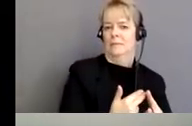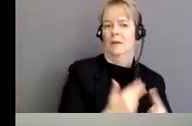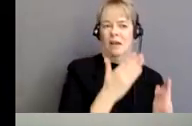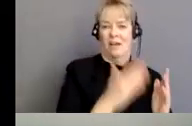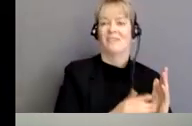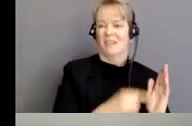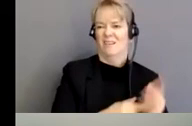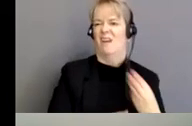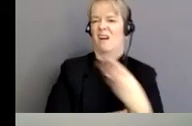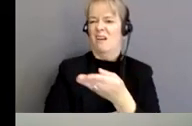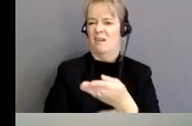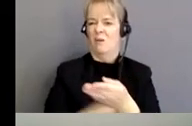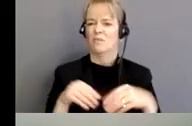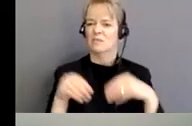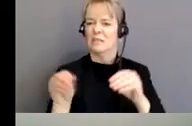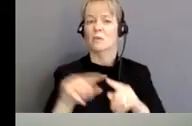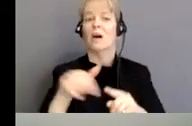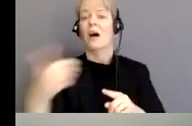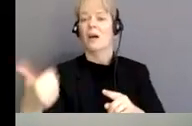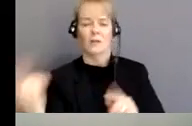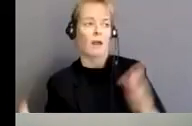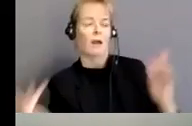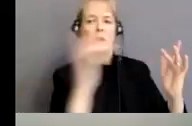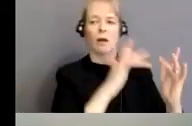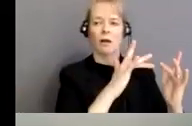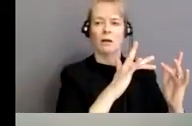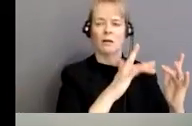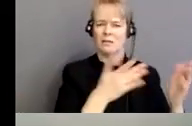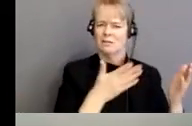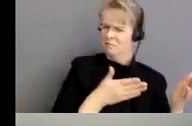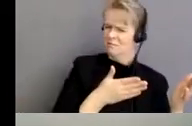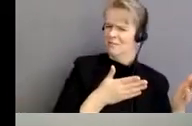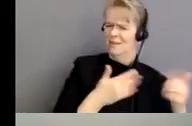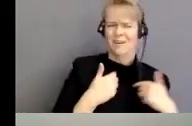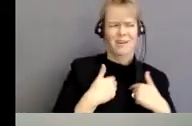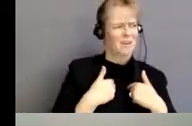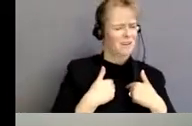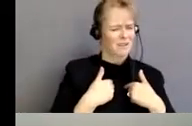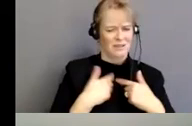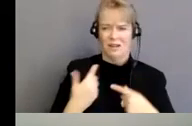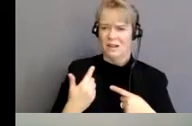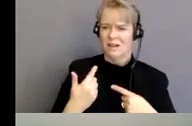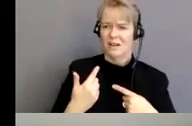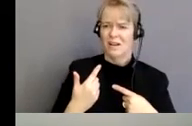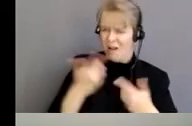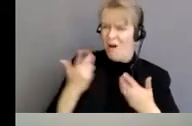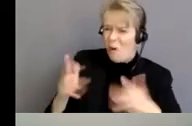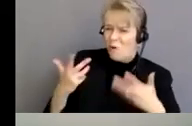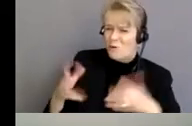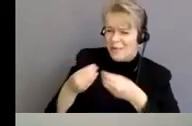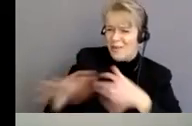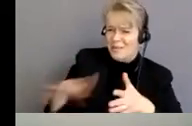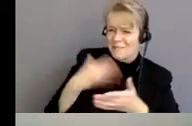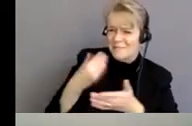fact. I've had cases where, people have been victimized in an investment scheme. They've lost their